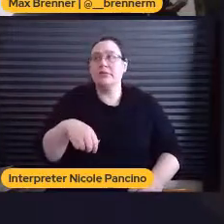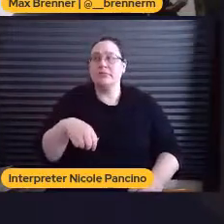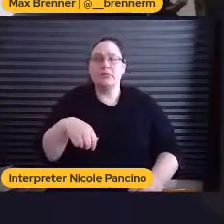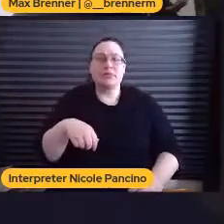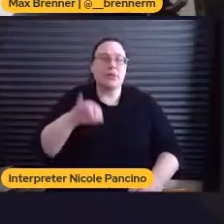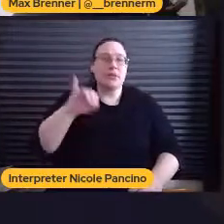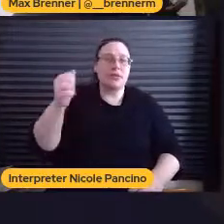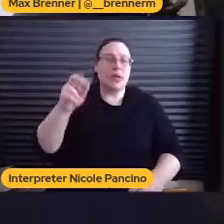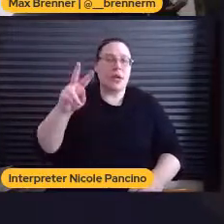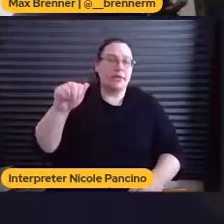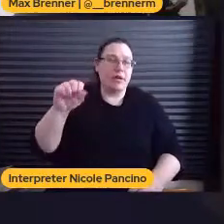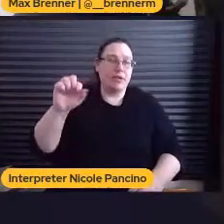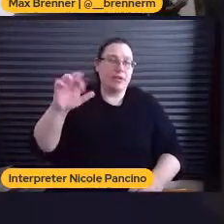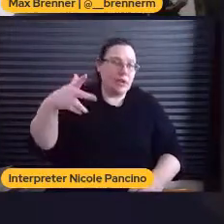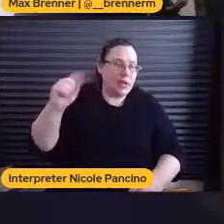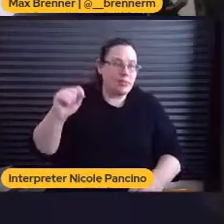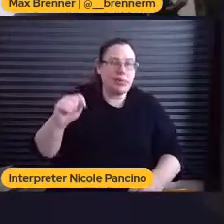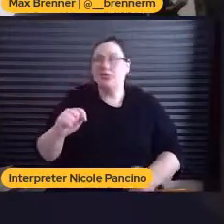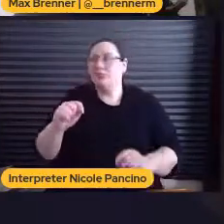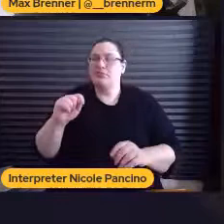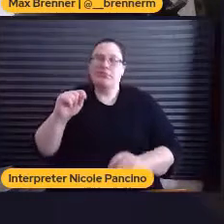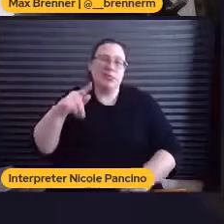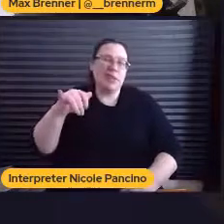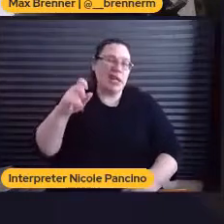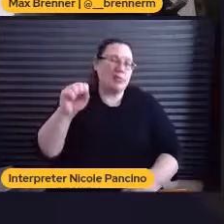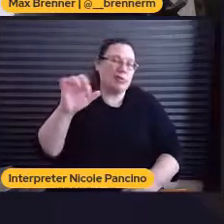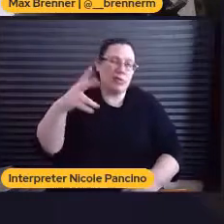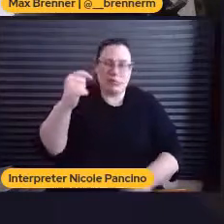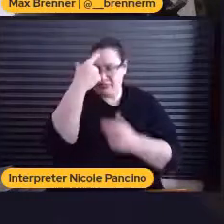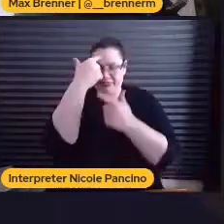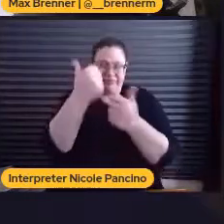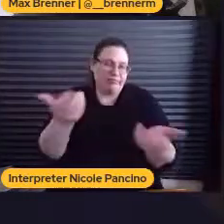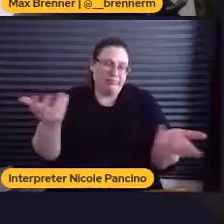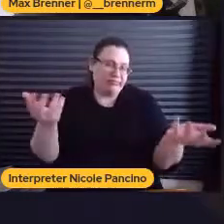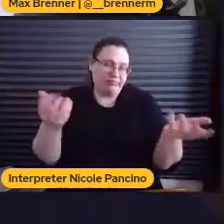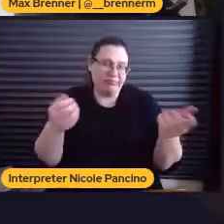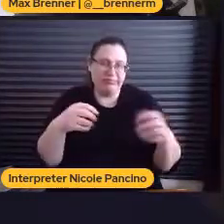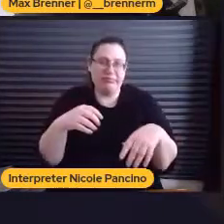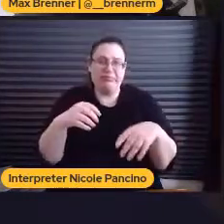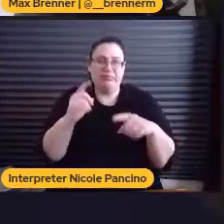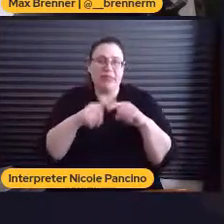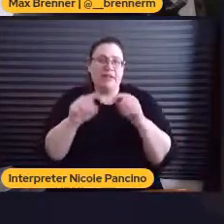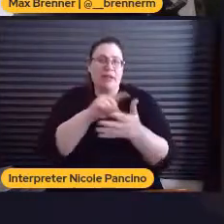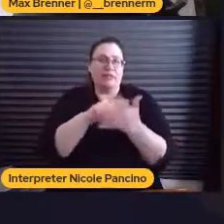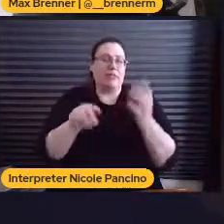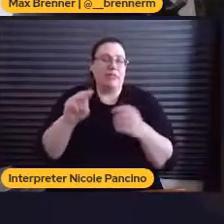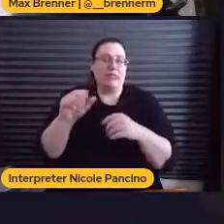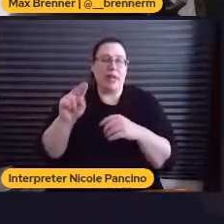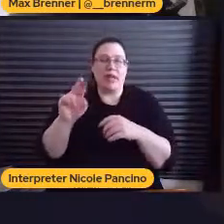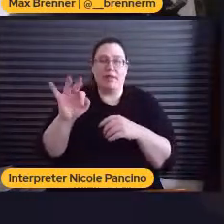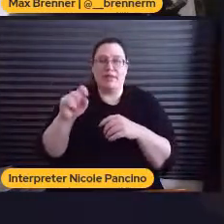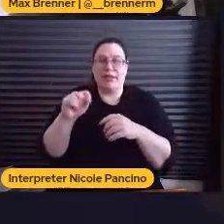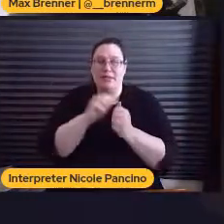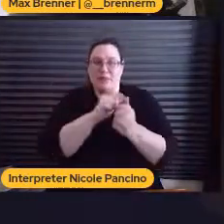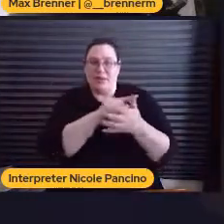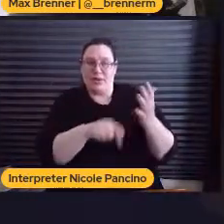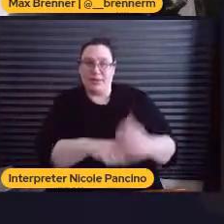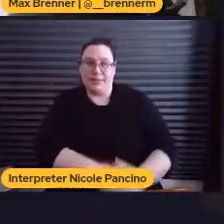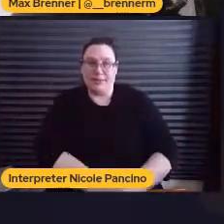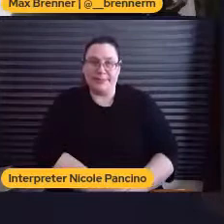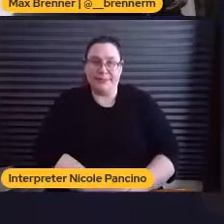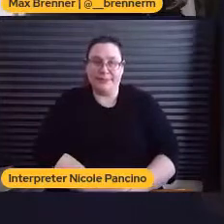JavaScript or TypeScript, and define your Kubernetes manifests with these. Okay,